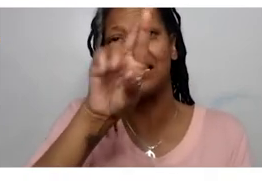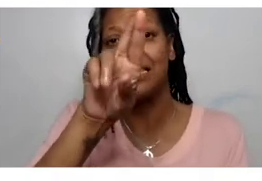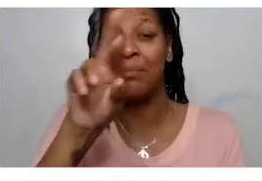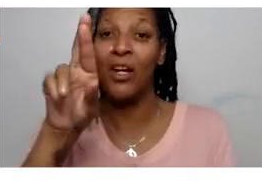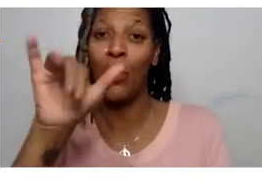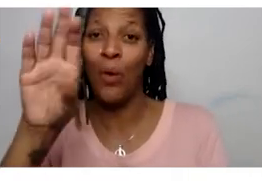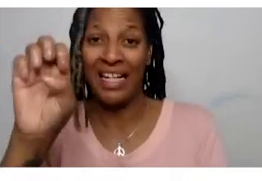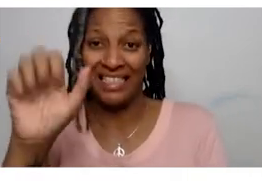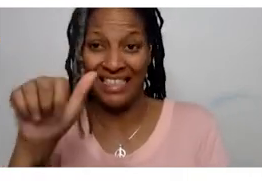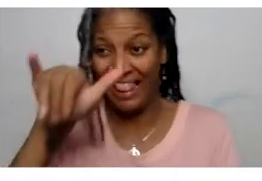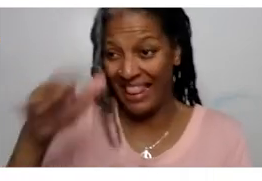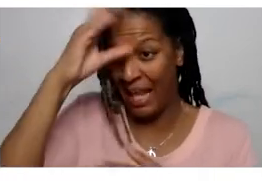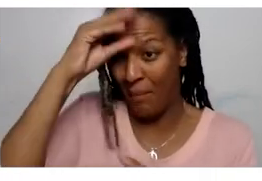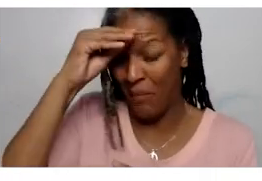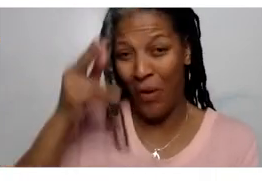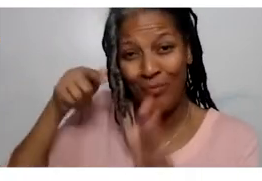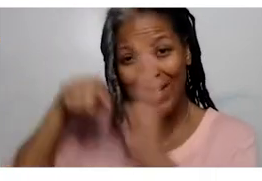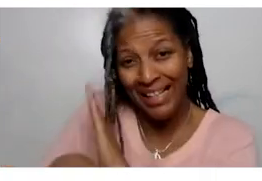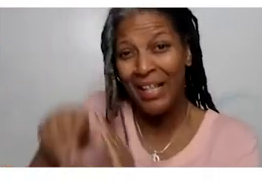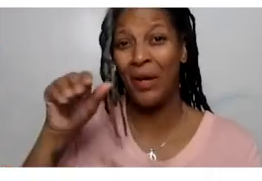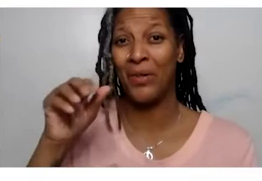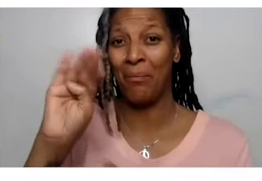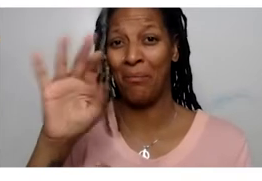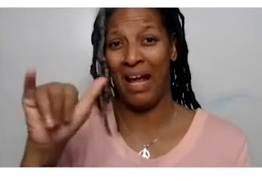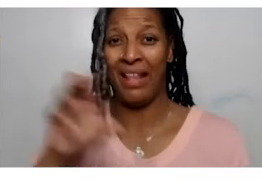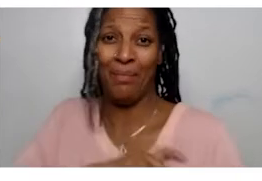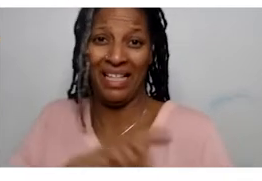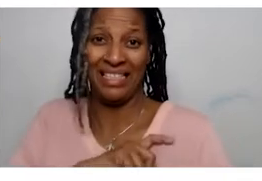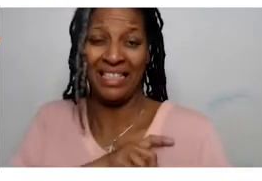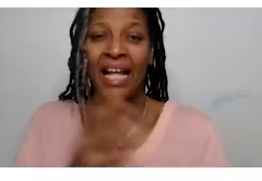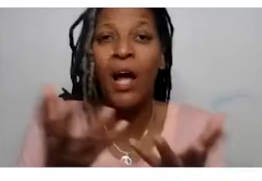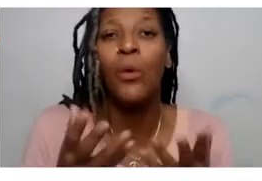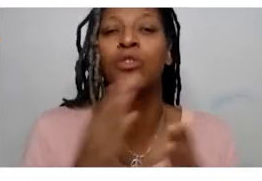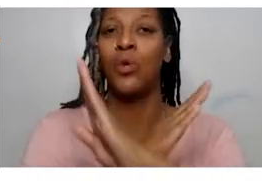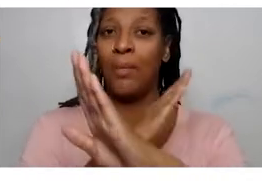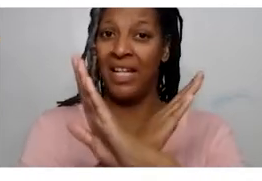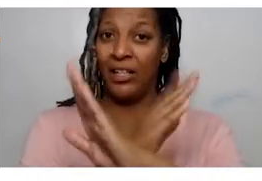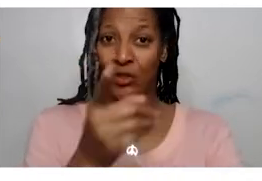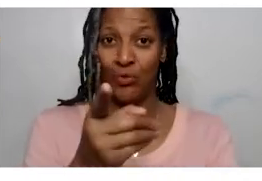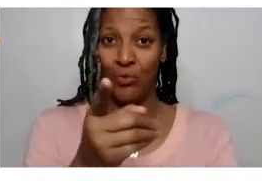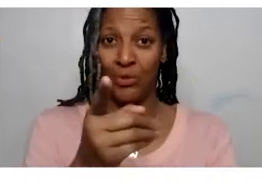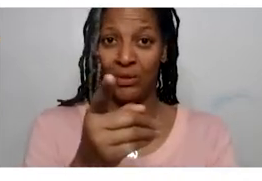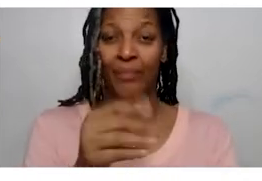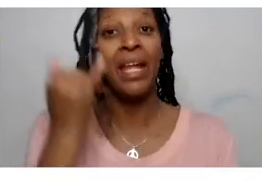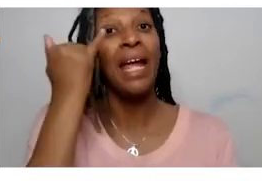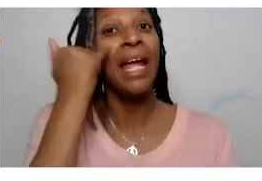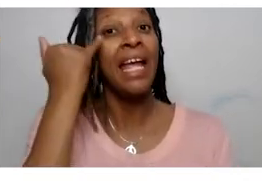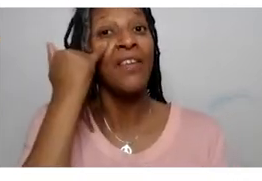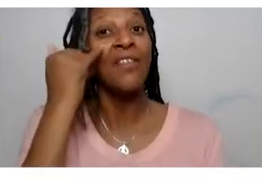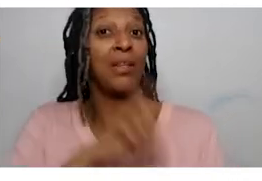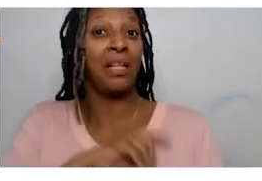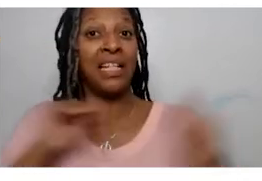being a little kid, I know. But I'm trying to protect you right now. If you are approached by police, just stay calm. Don't